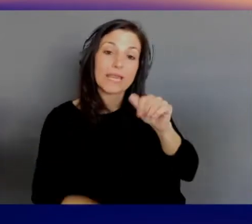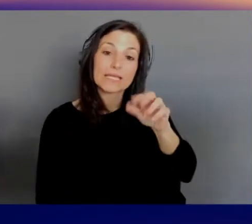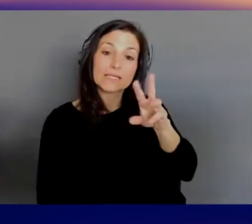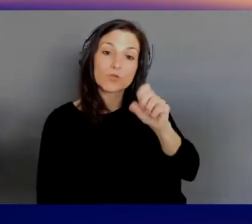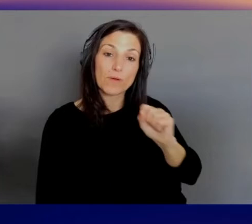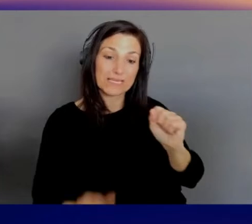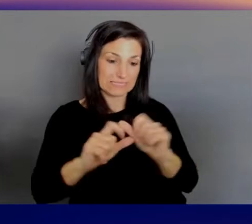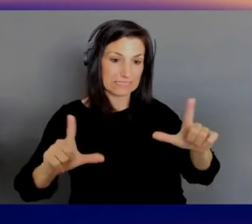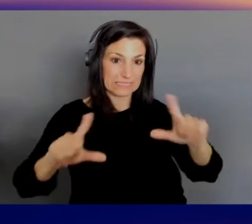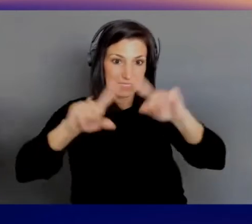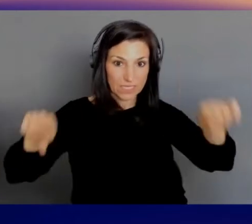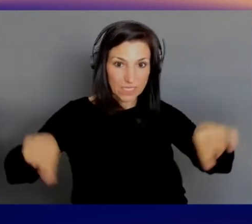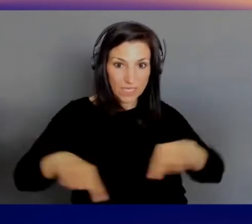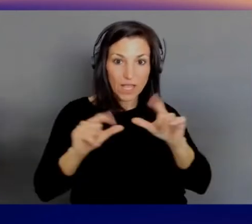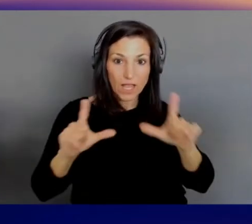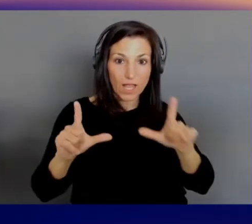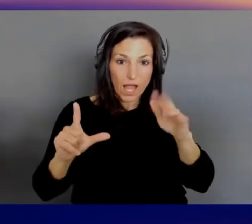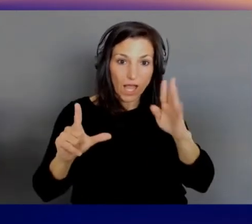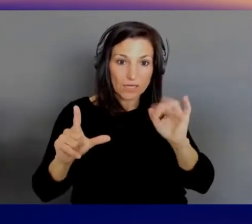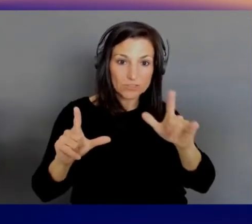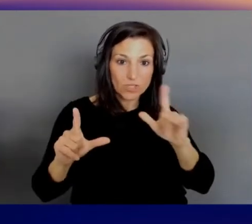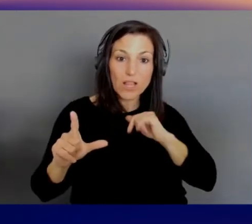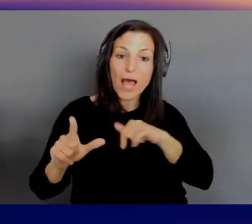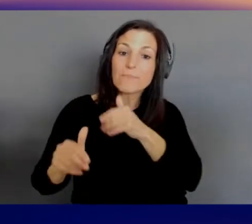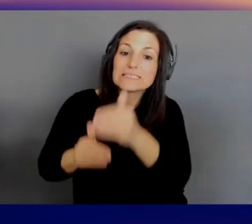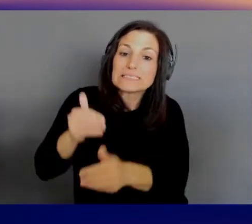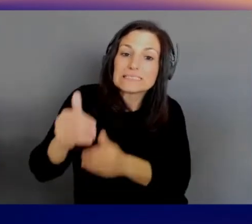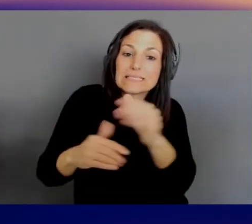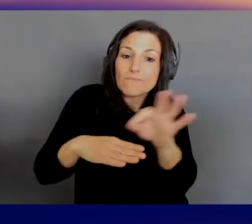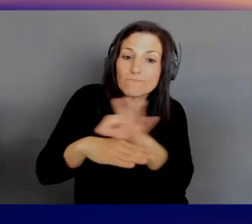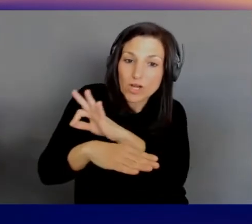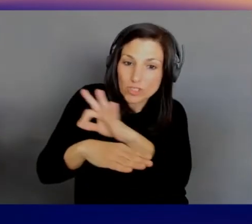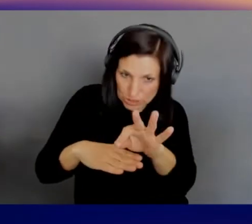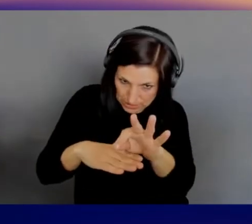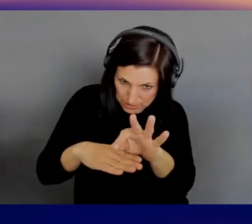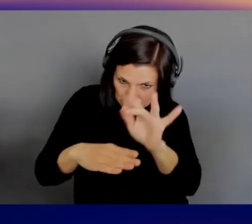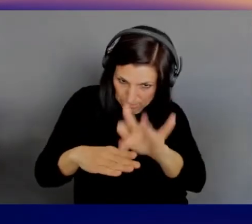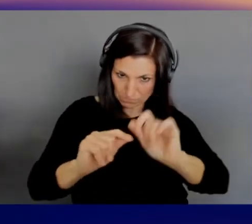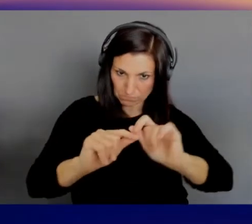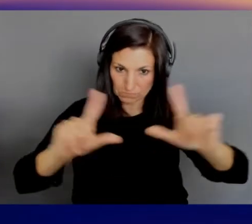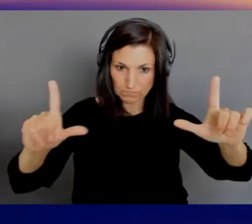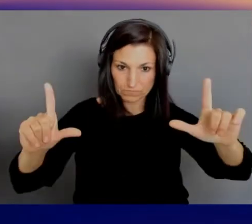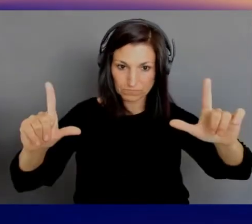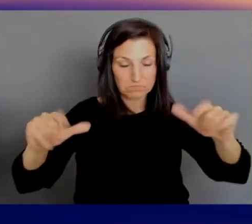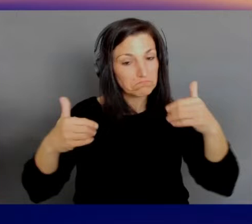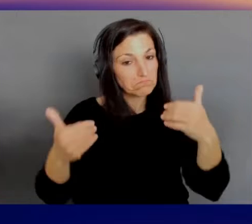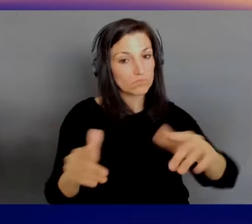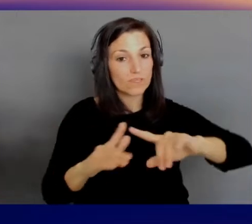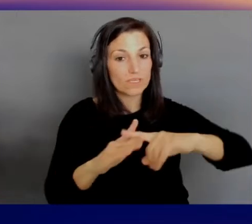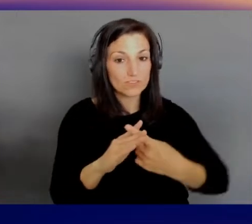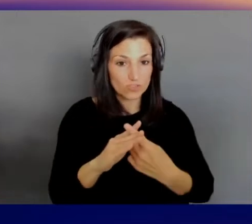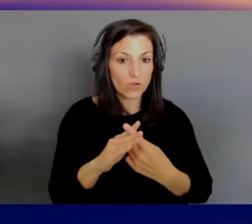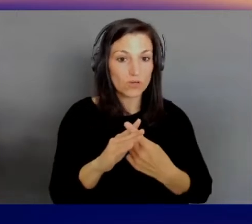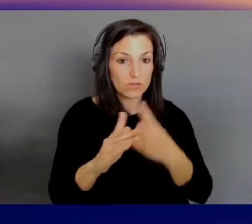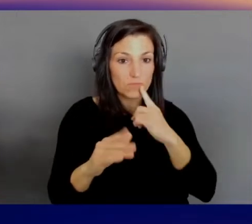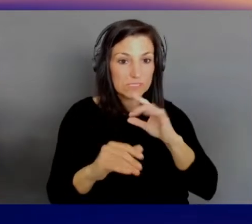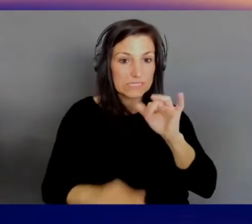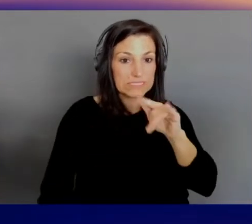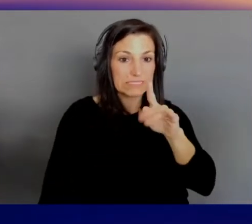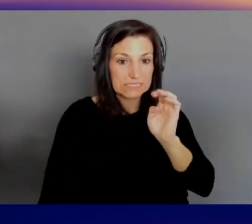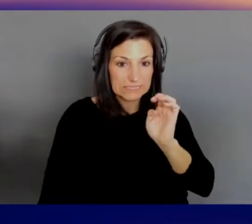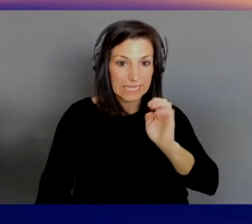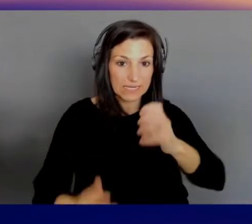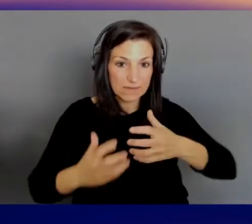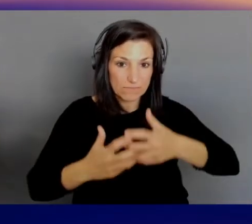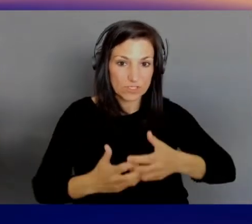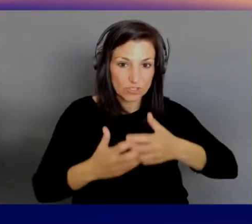Functions. When you go to Step Functions, it allows you to get started with. So if you're in state machines, the first thing you'll see is create a state